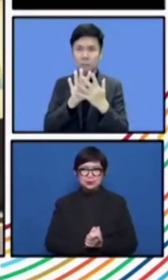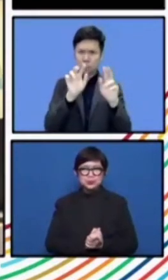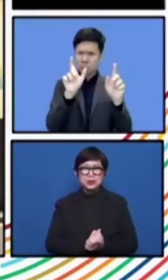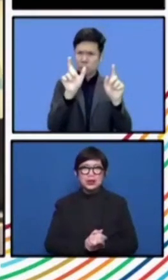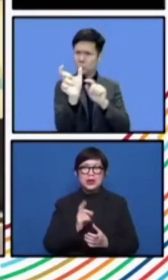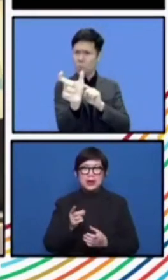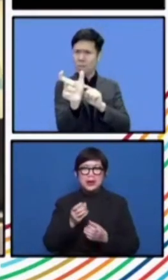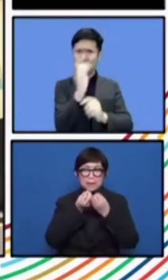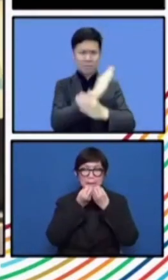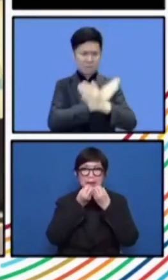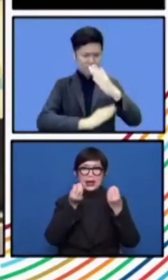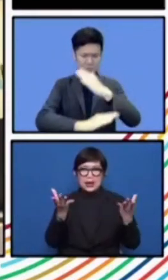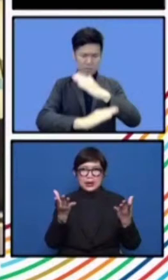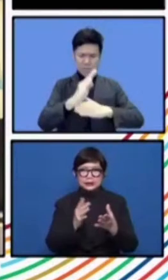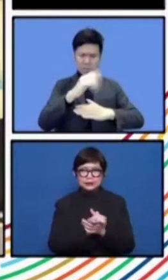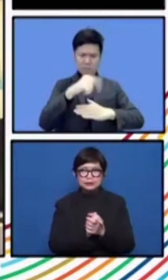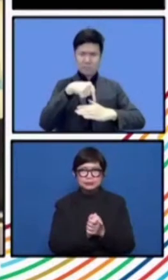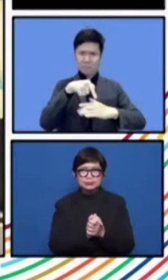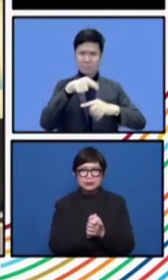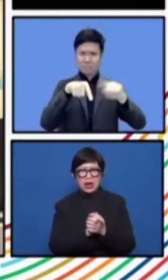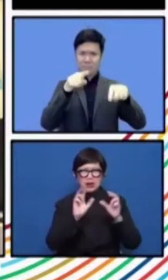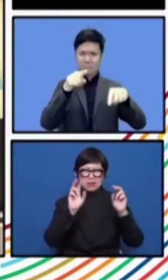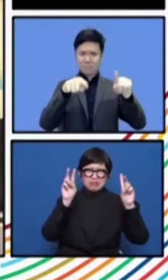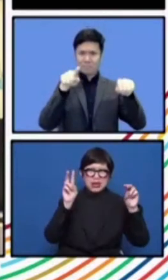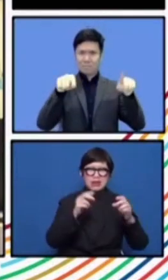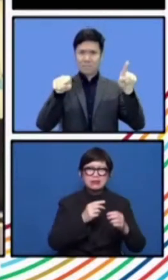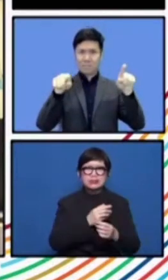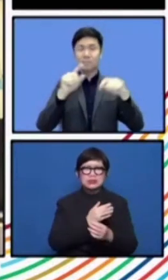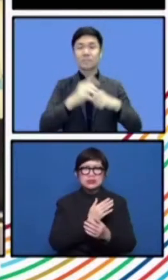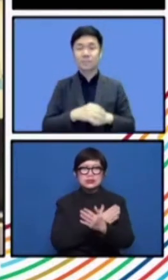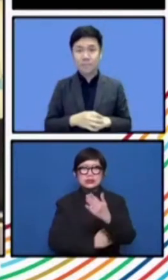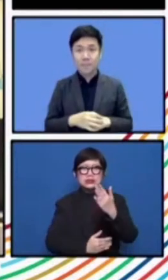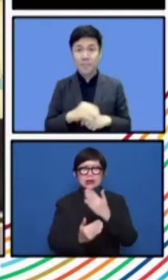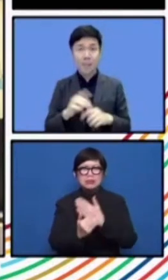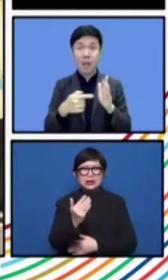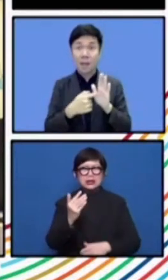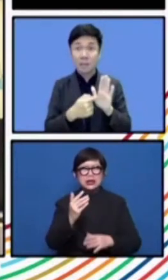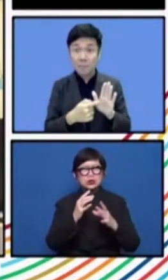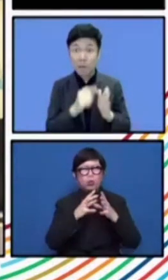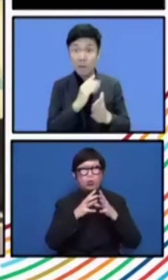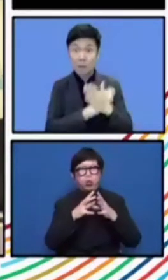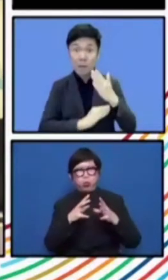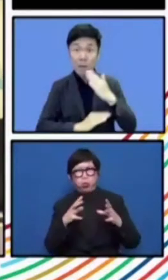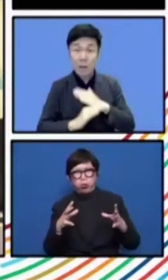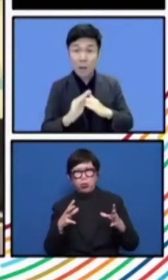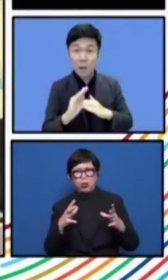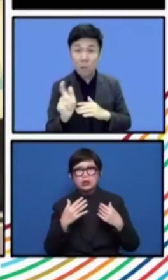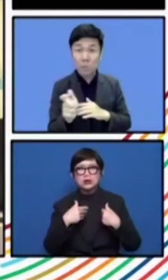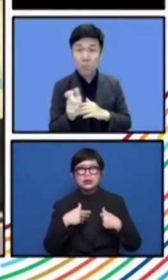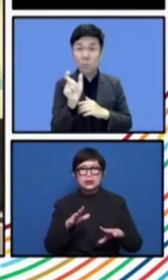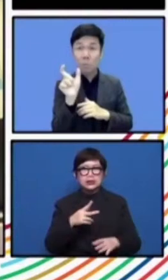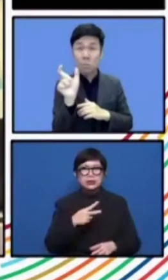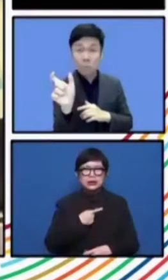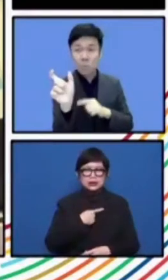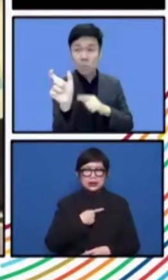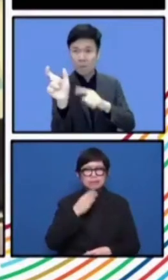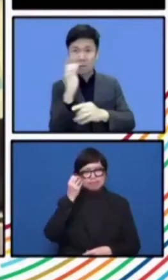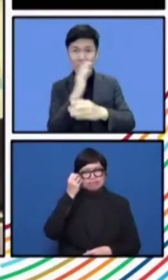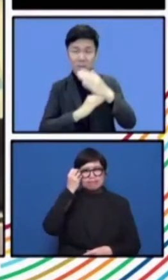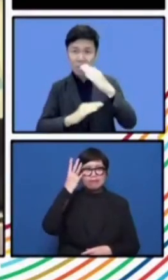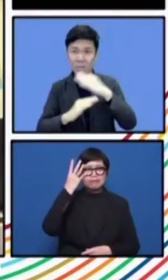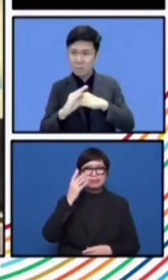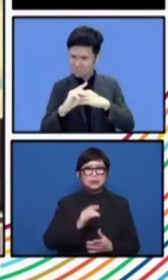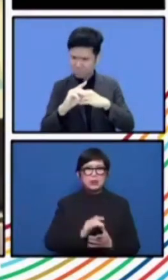for instance one type of disabilities challenge is not always the case with the other one for